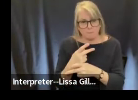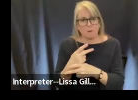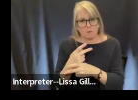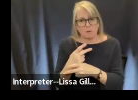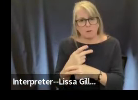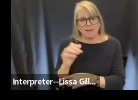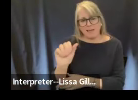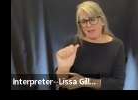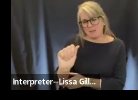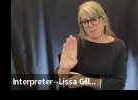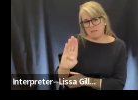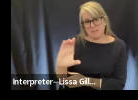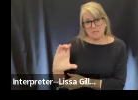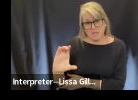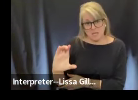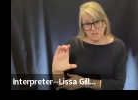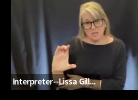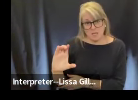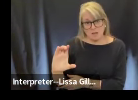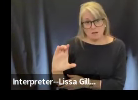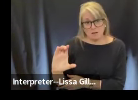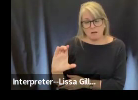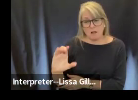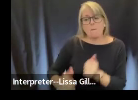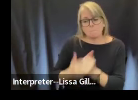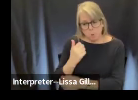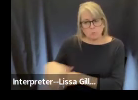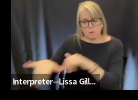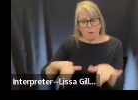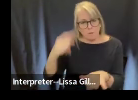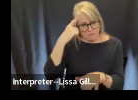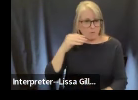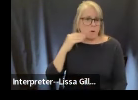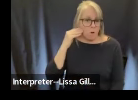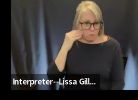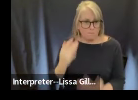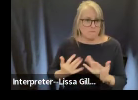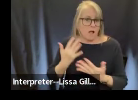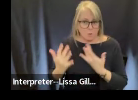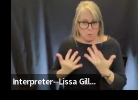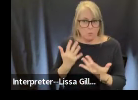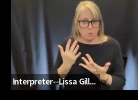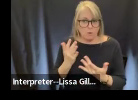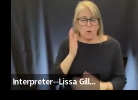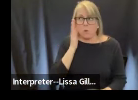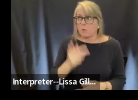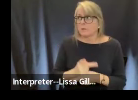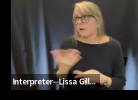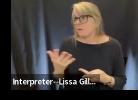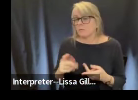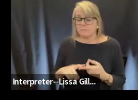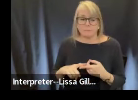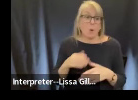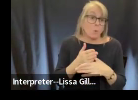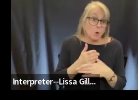A, B, C extinguishers are the most common for household fires. They're going to address things like wood.